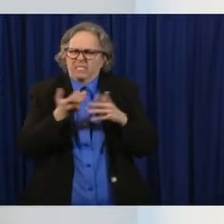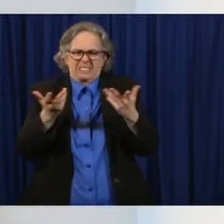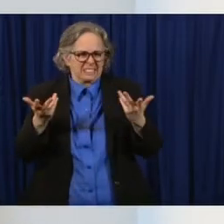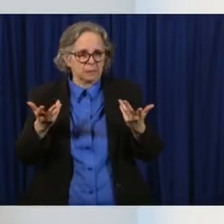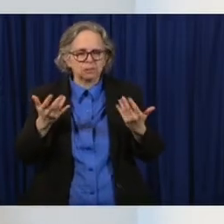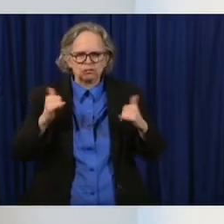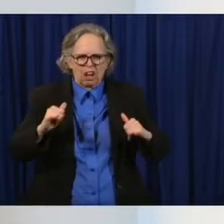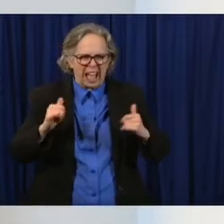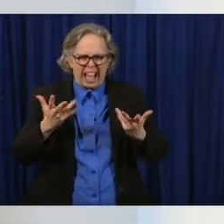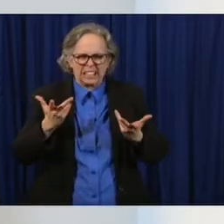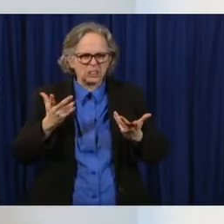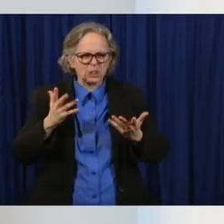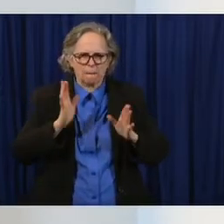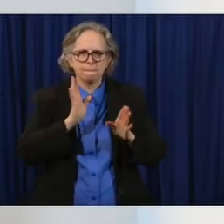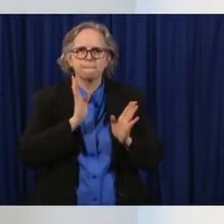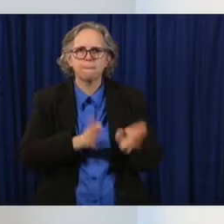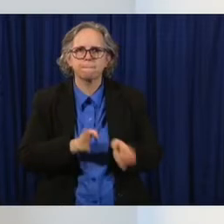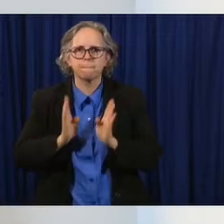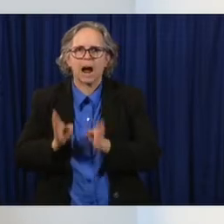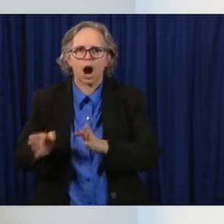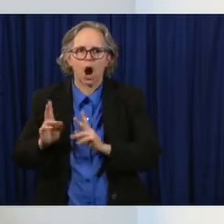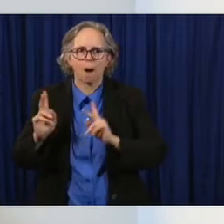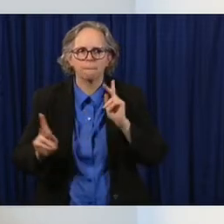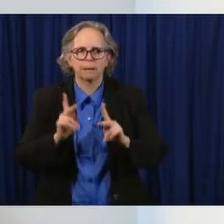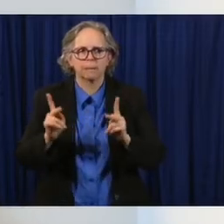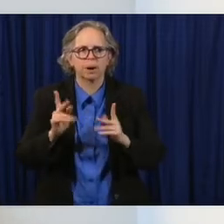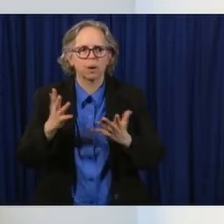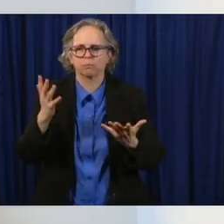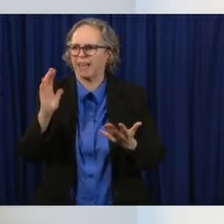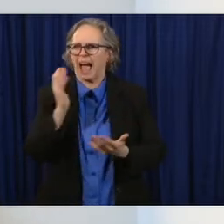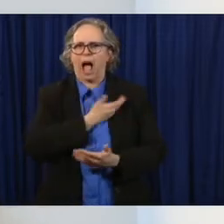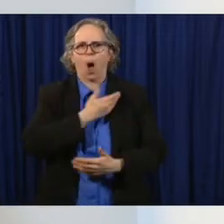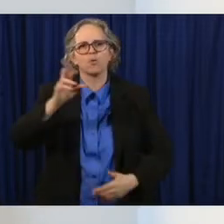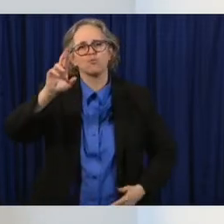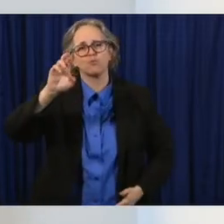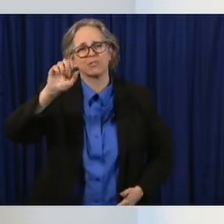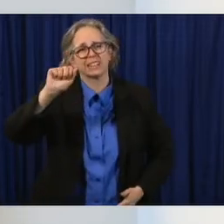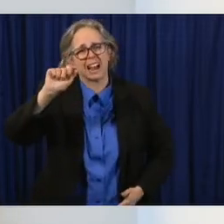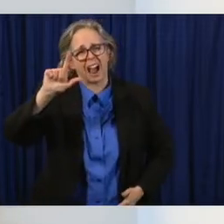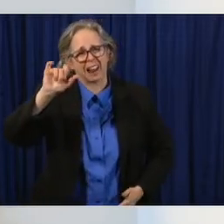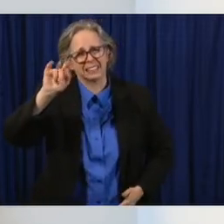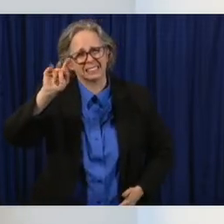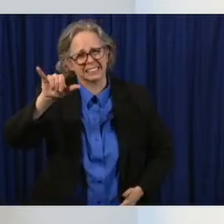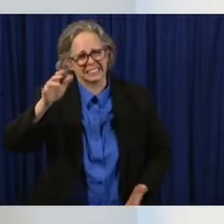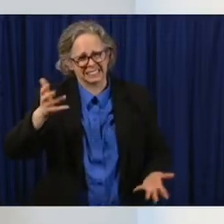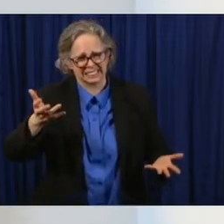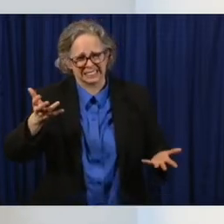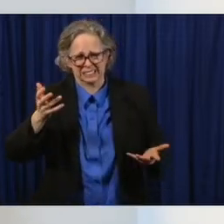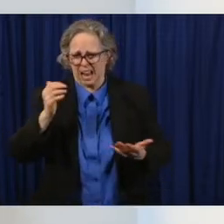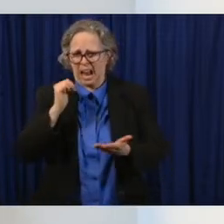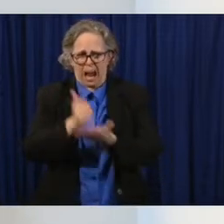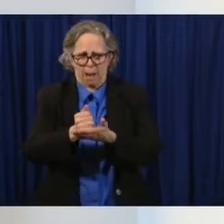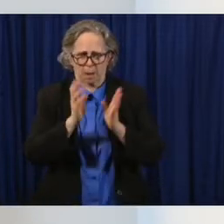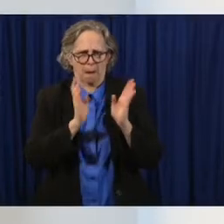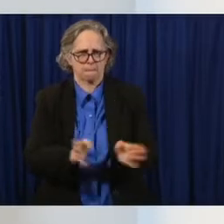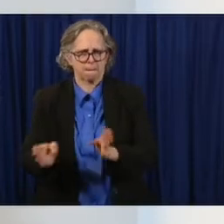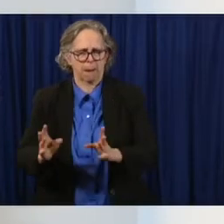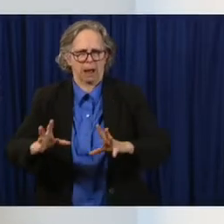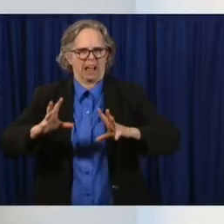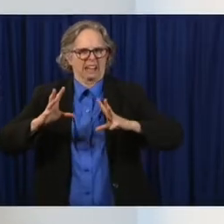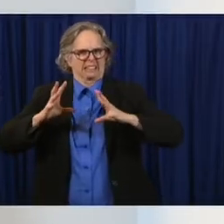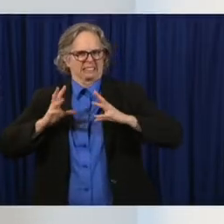people for what the reality of all this is, and to help understand that there are